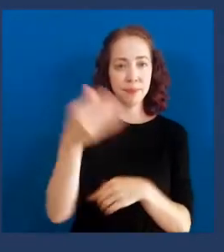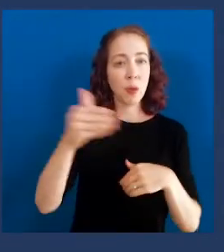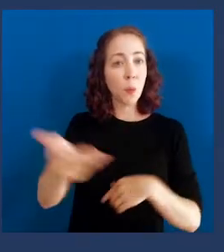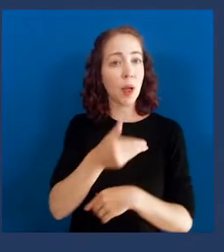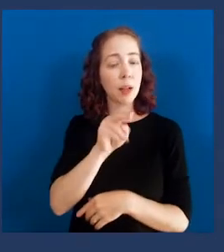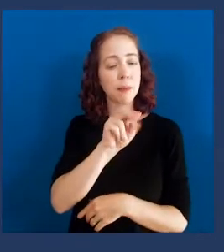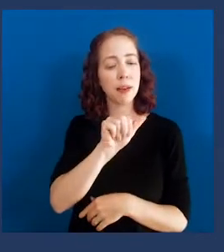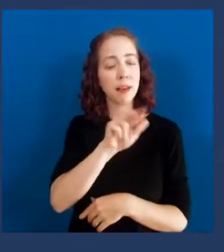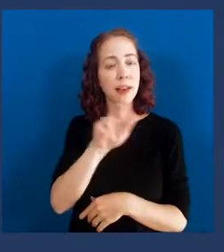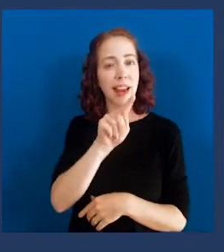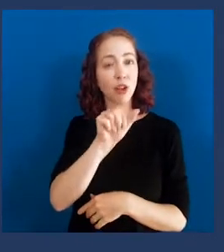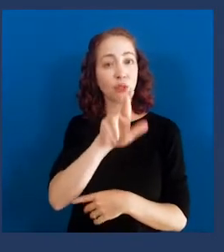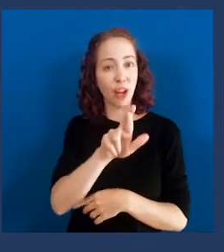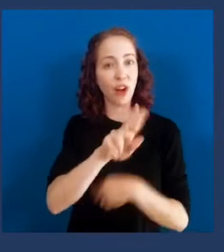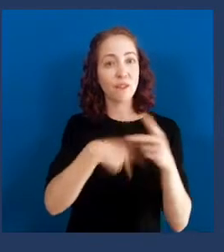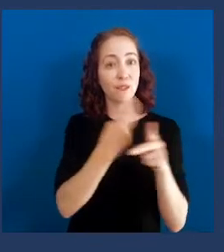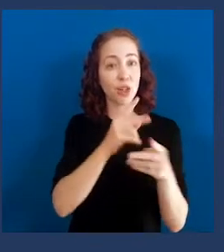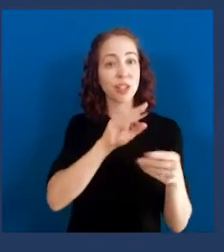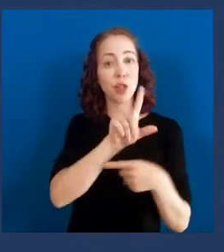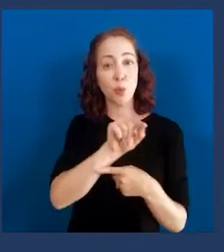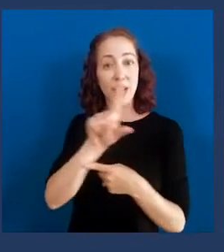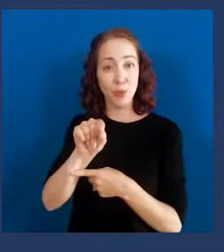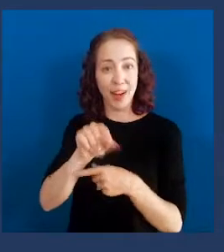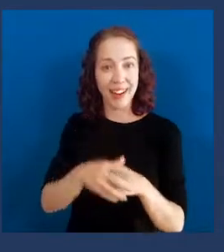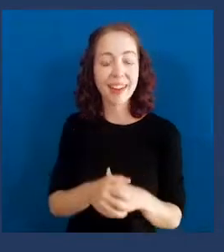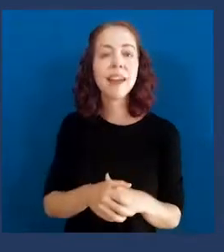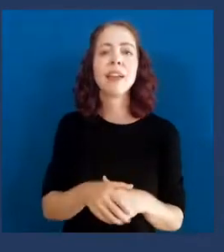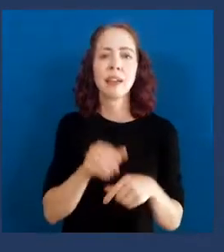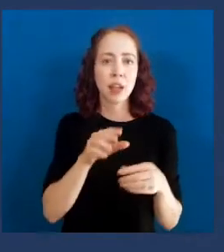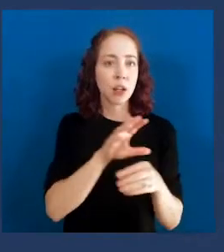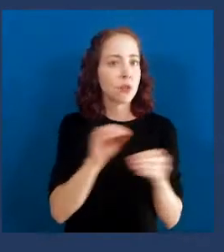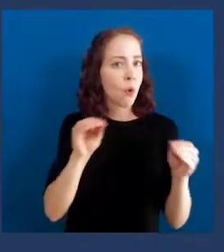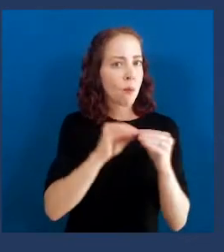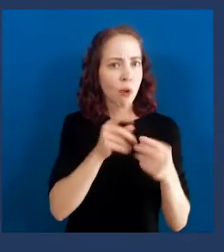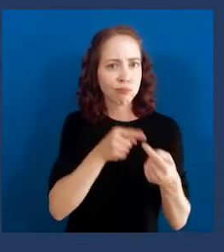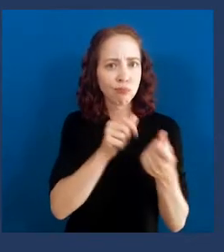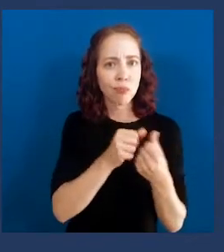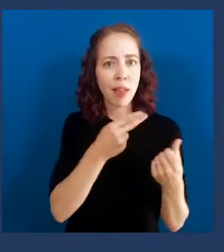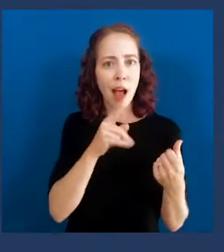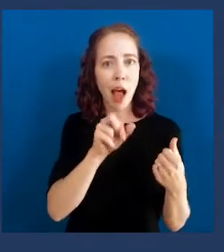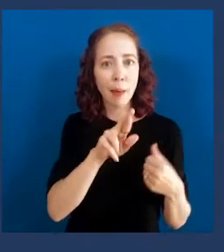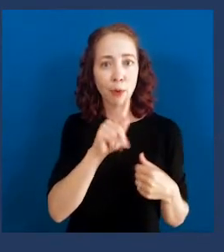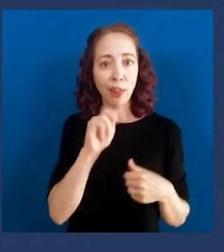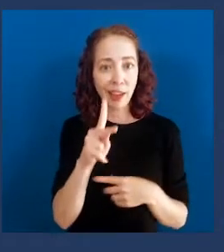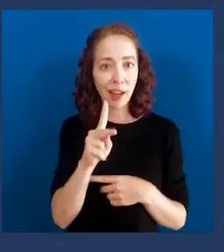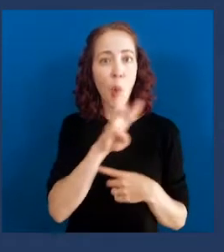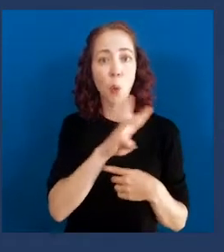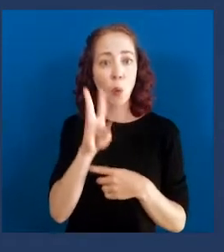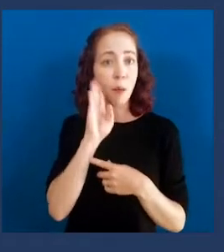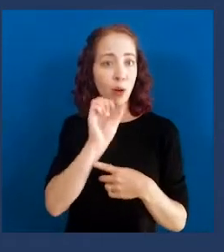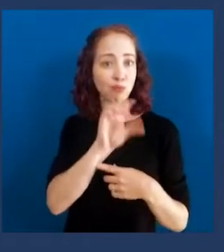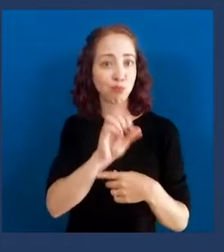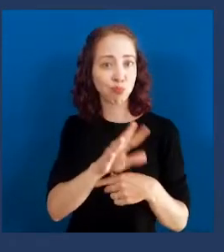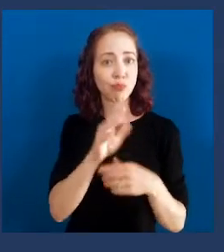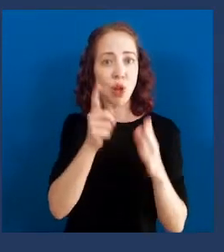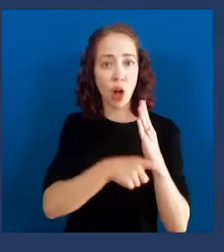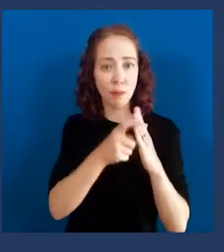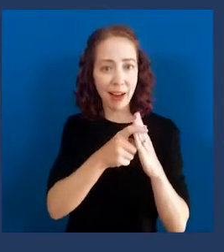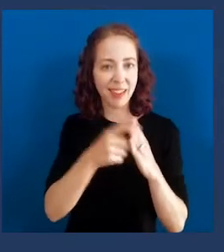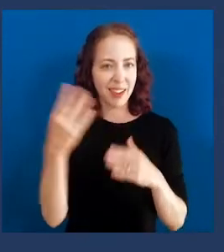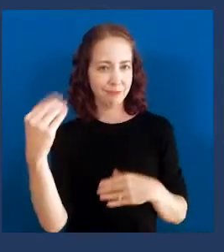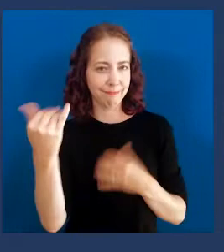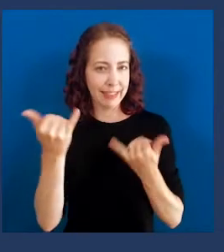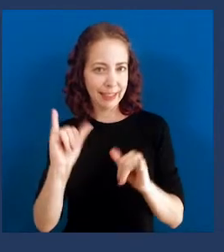in 2020. No more unhelpful hyperlinks. Web pages are read automatically. Accessibility products.